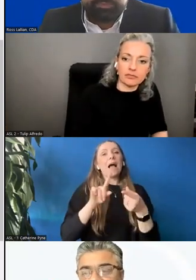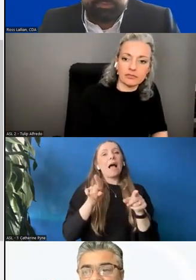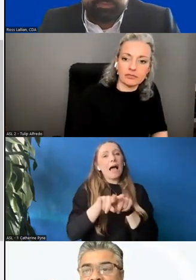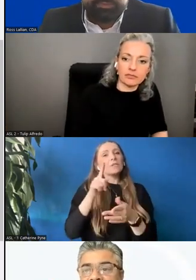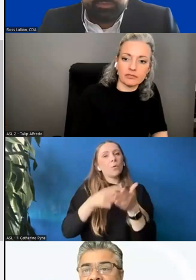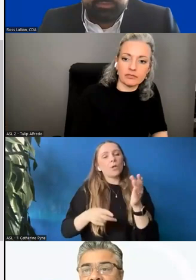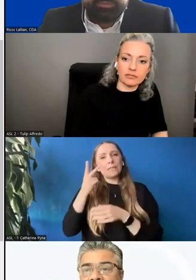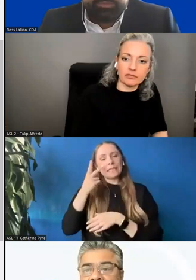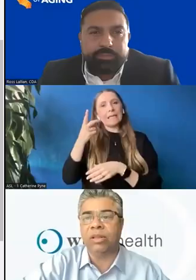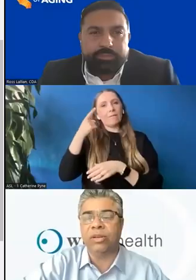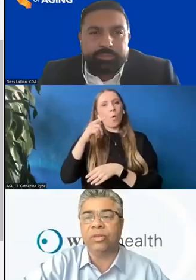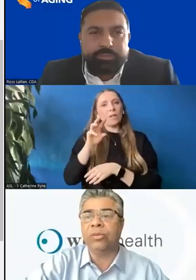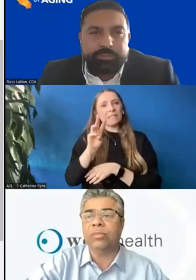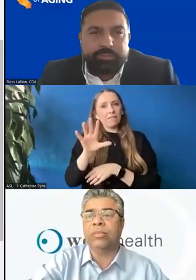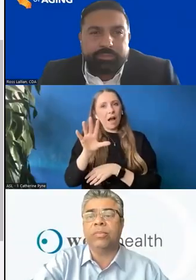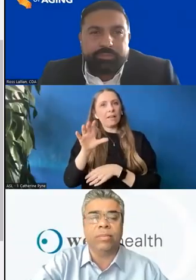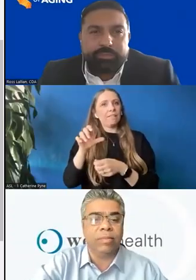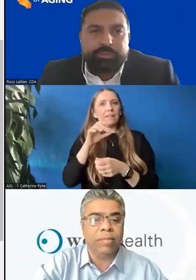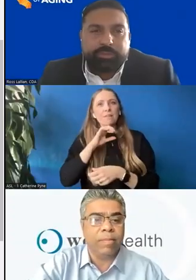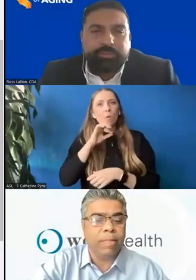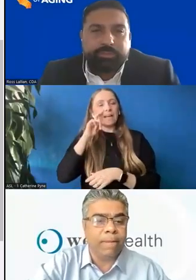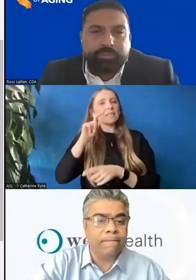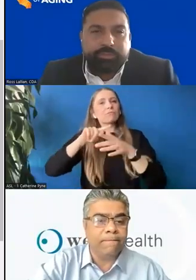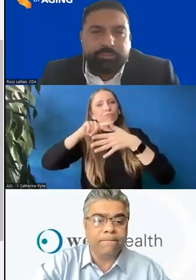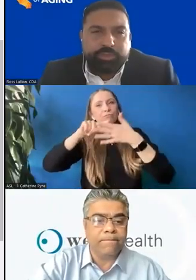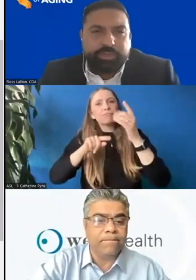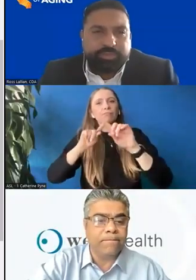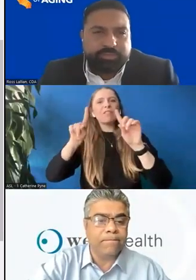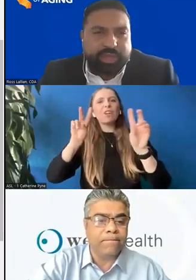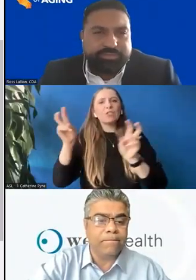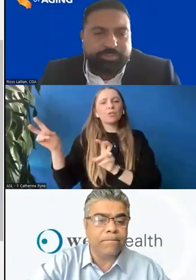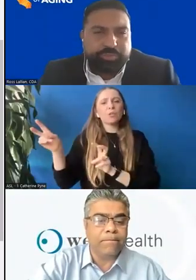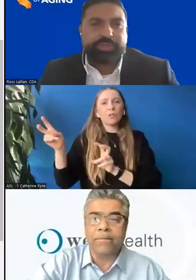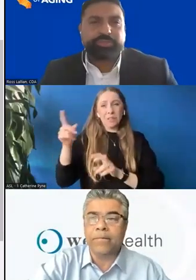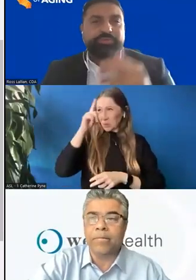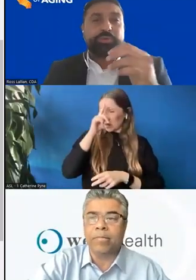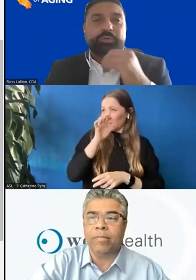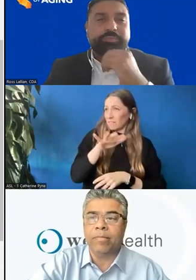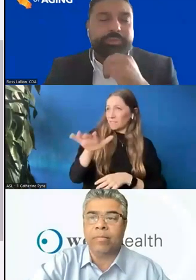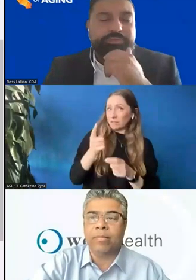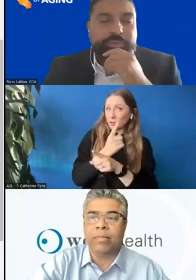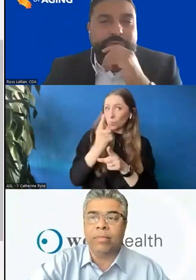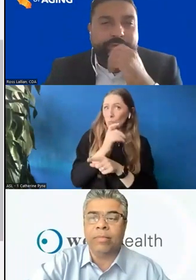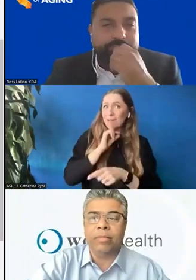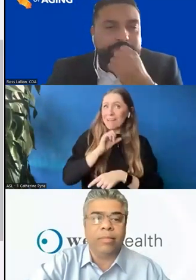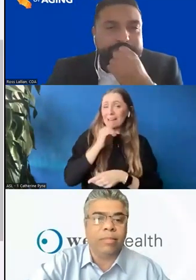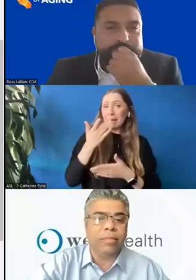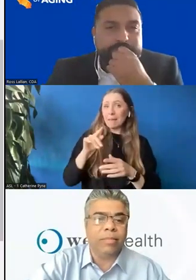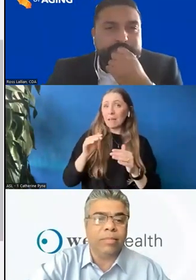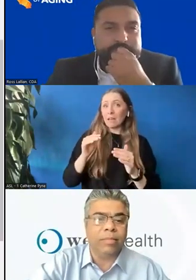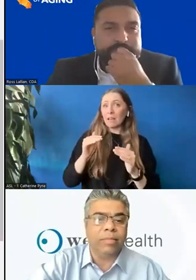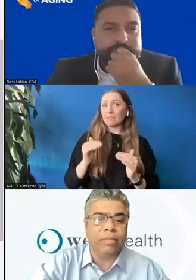life circumstance and all the other issues. Okay. Do you think 55 is the appropriate age, or even going lower, maybe to 45?